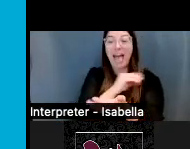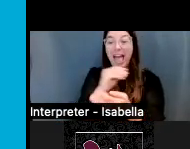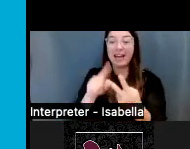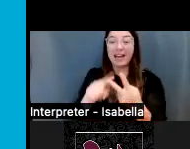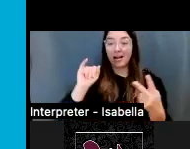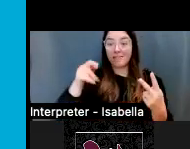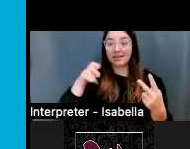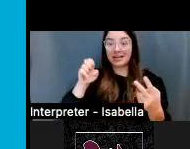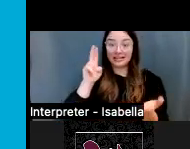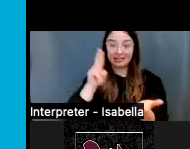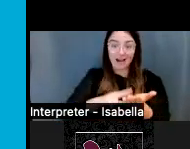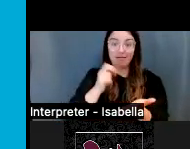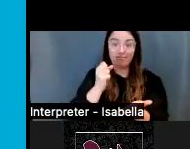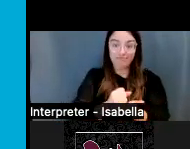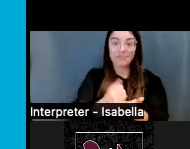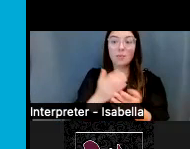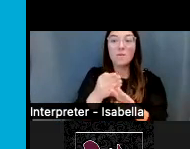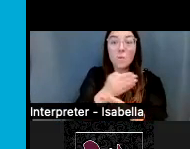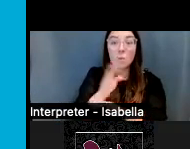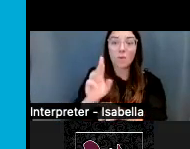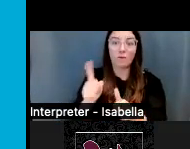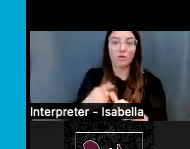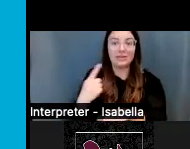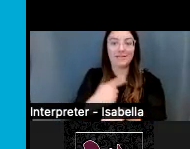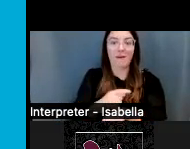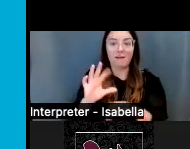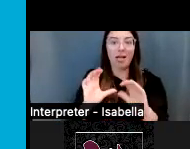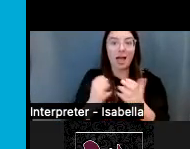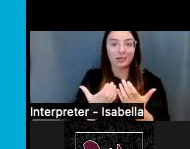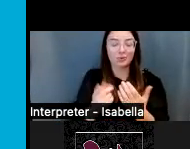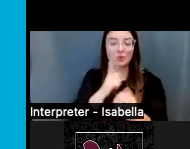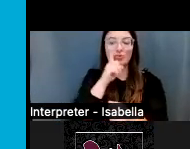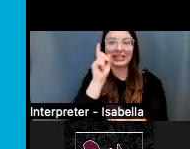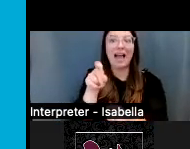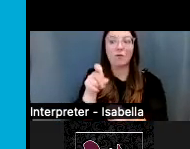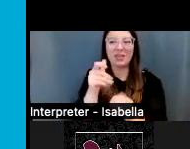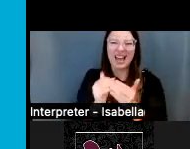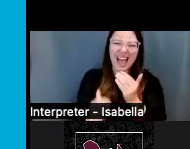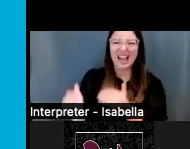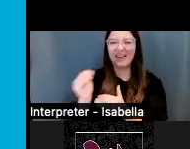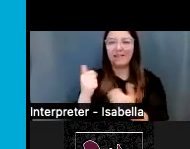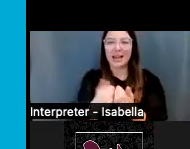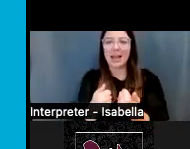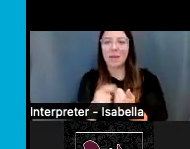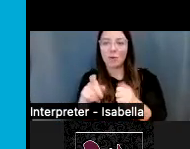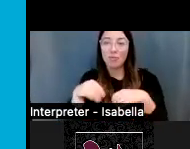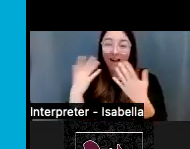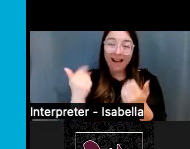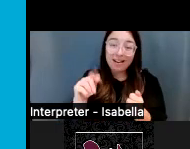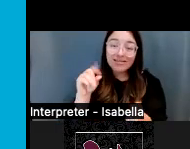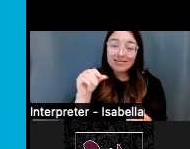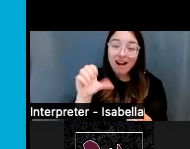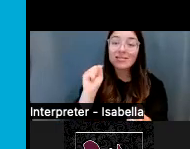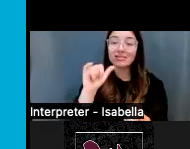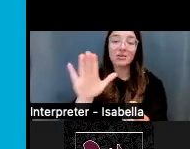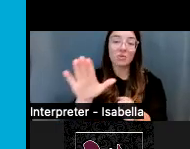first day of that class or semester. And so you really want to be on top of, if you're trying to get tuition funding, you want to be on top of providing any documentation that your counselor